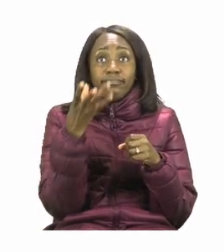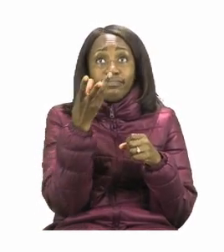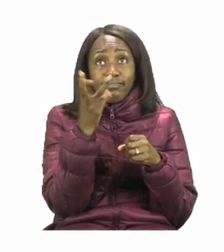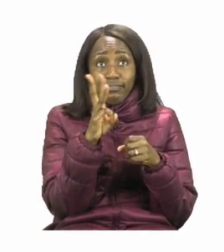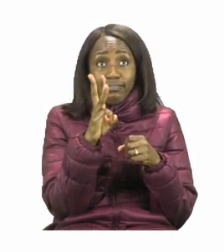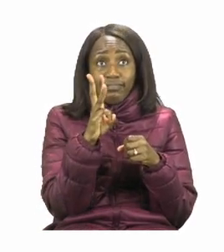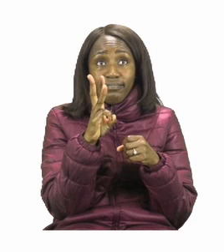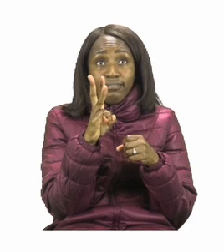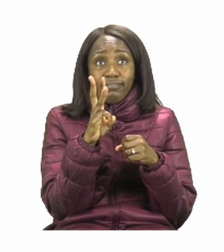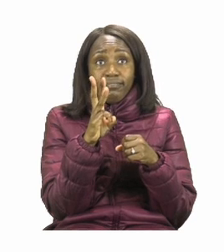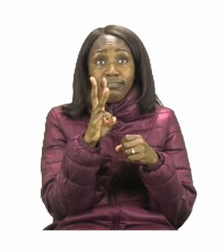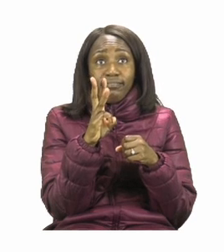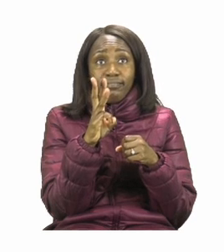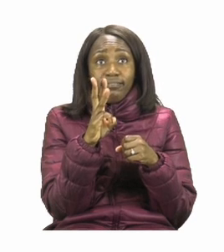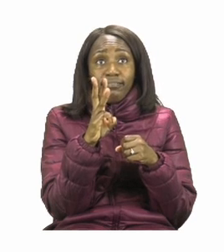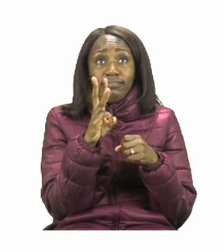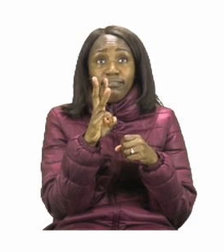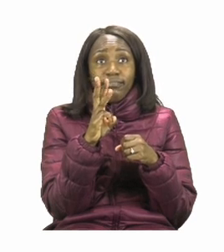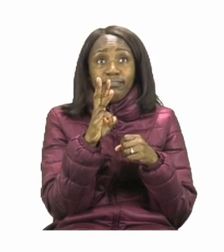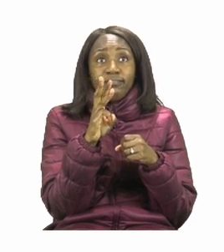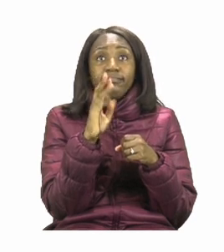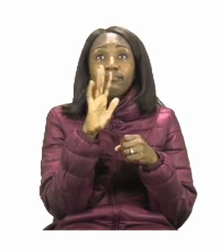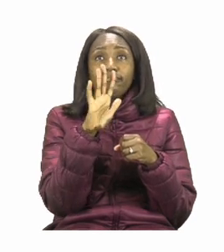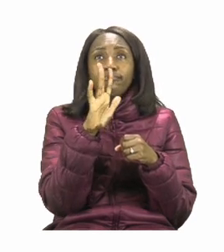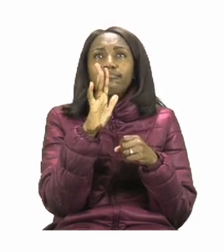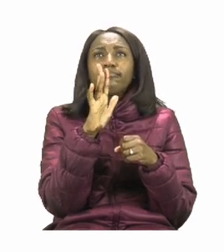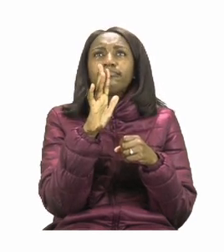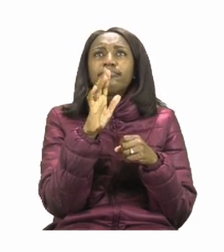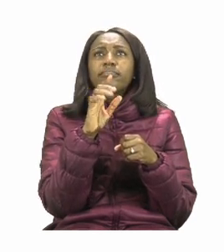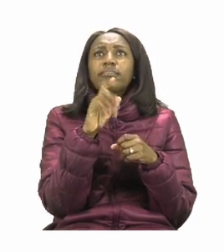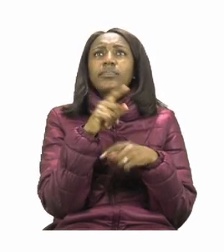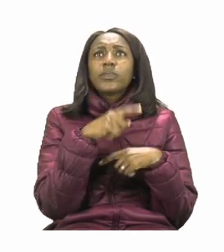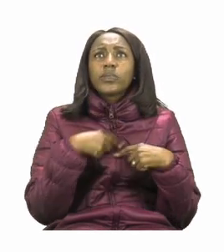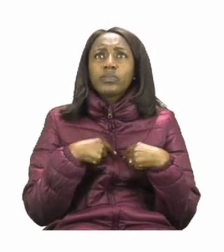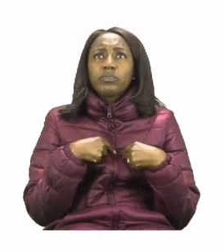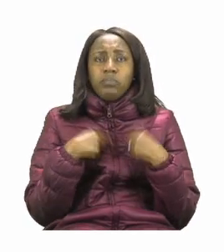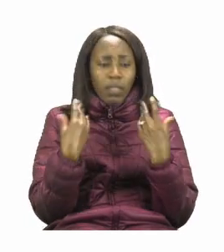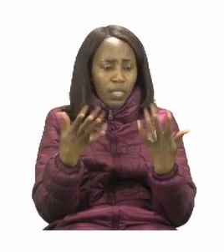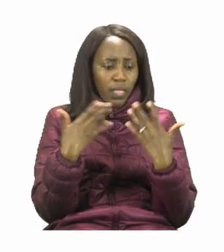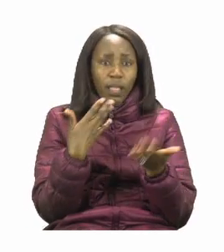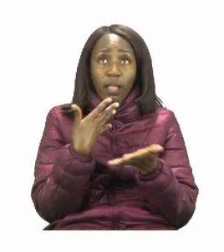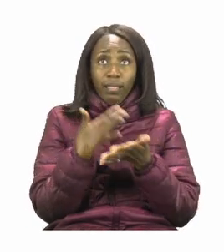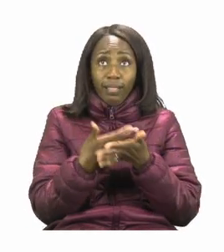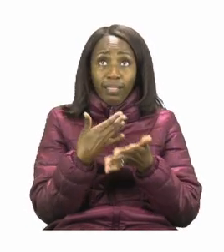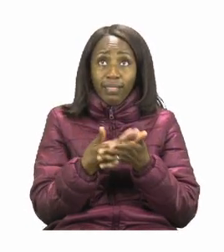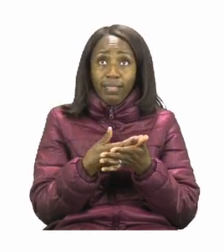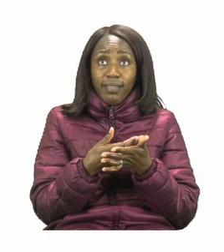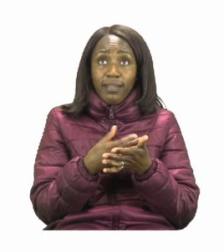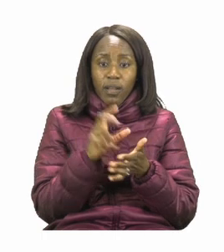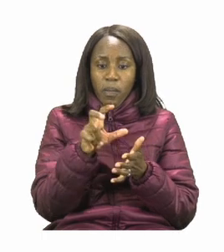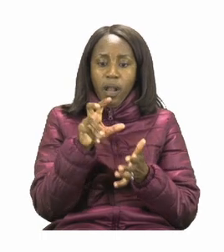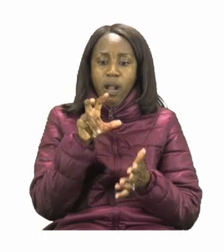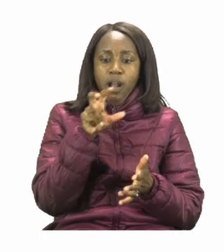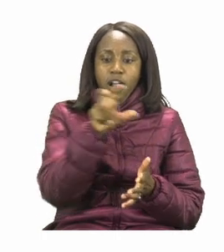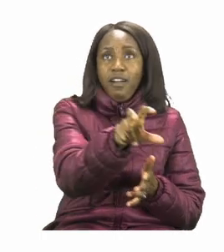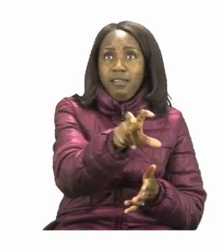Number 5 says, should we touch plugs with wet